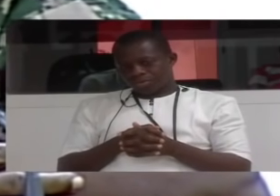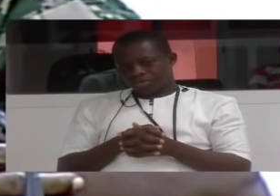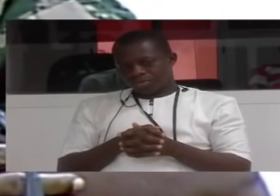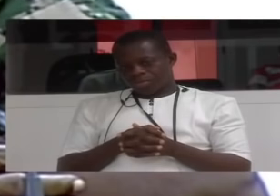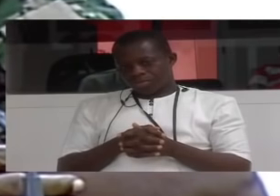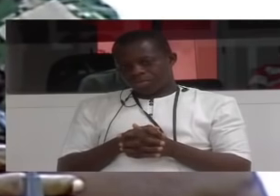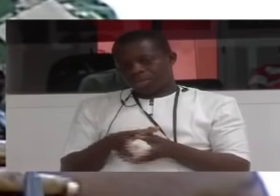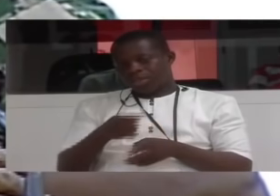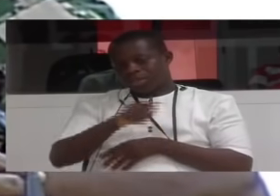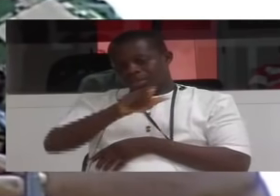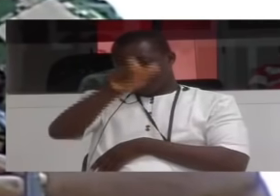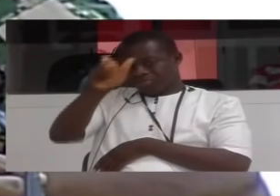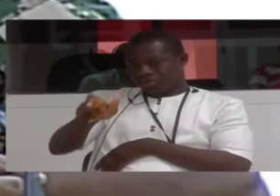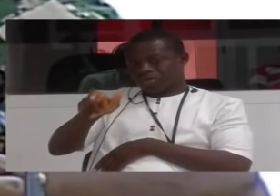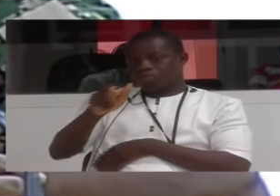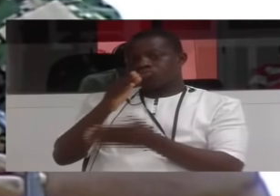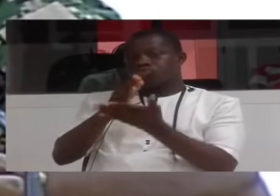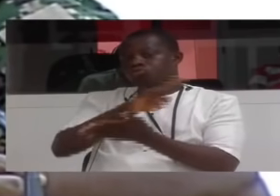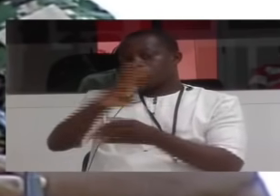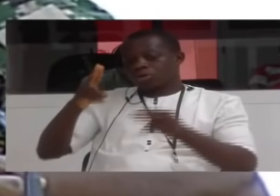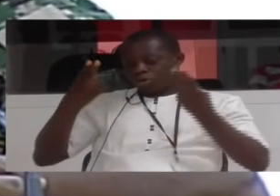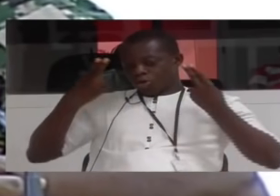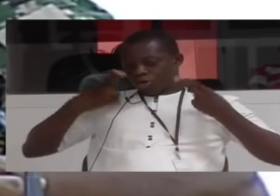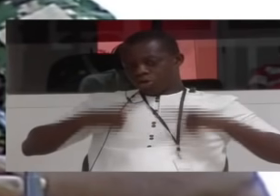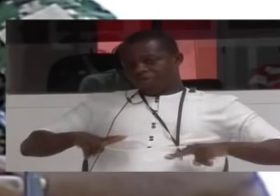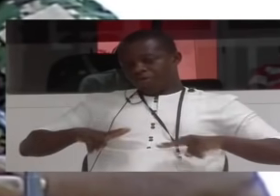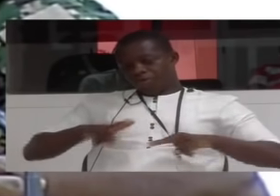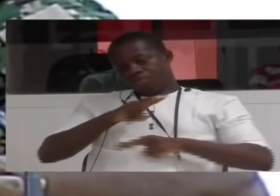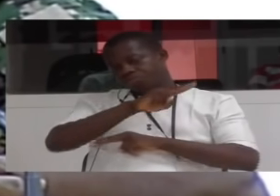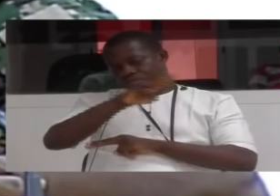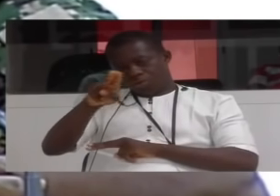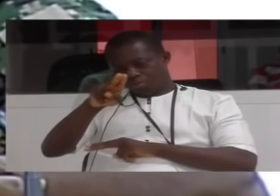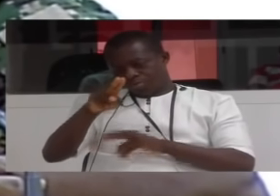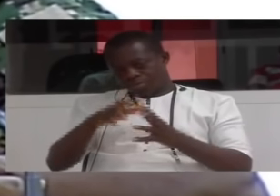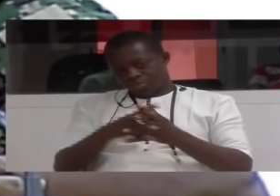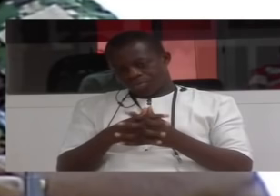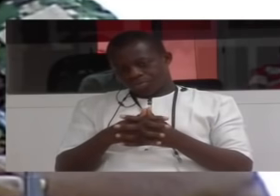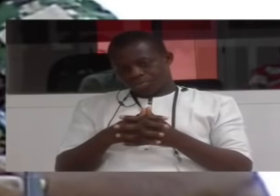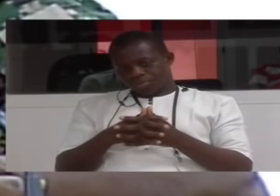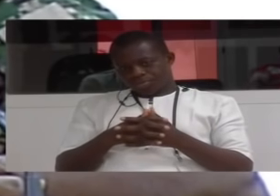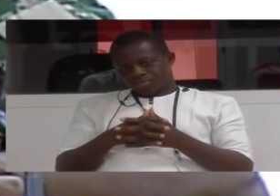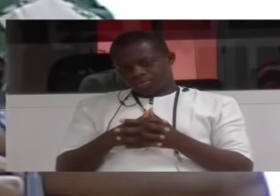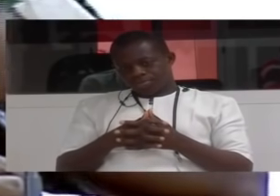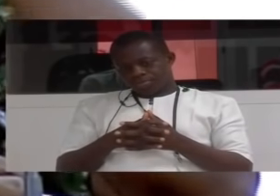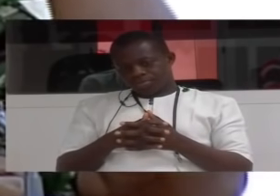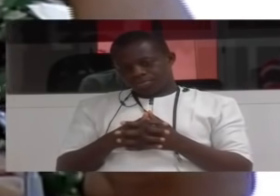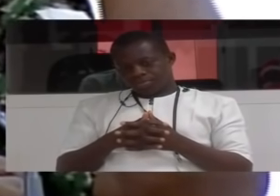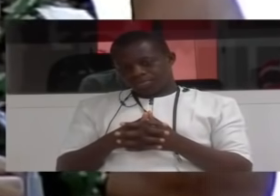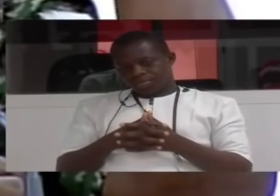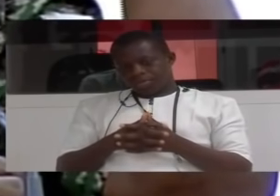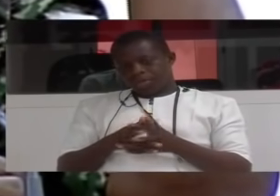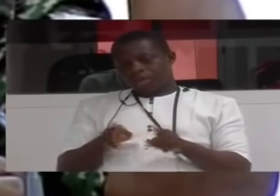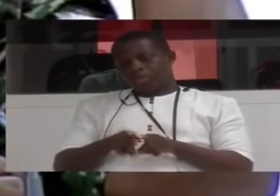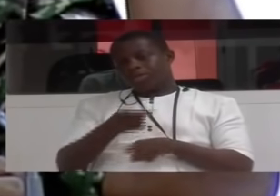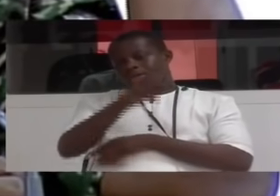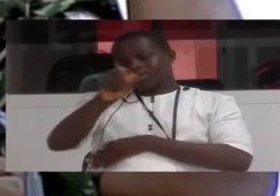Nit la ñoon ñu nga xamne neku ñoon di sol ay uniform. These were individuals that never put on uniforms. Way nit la ñu